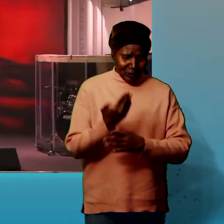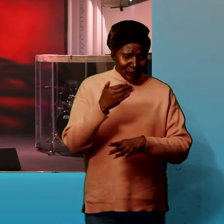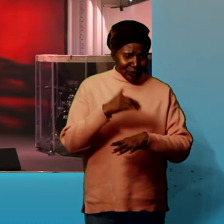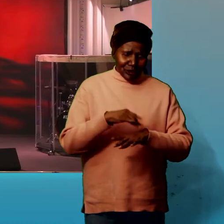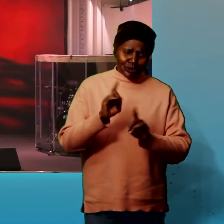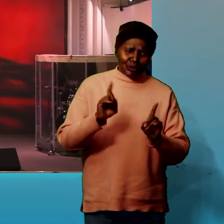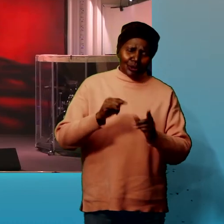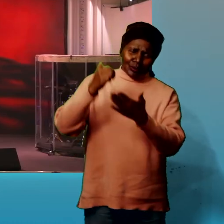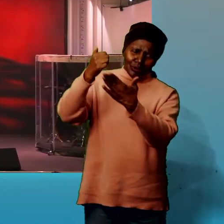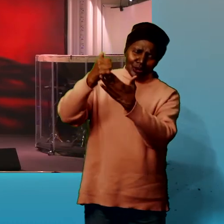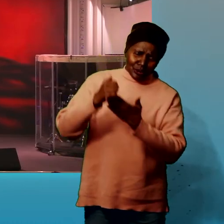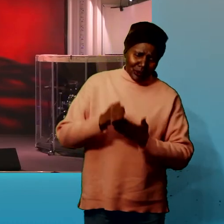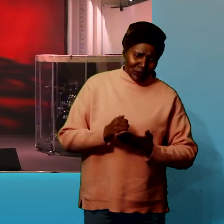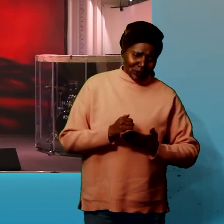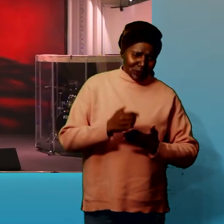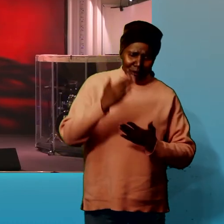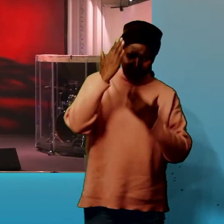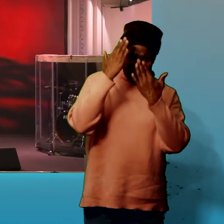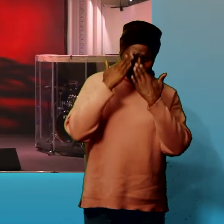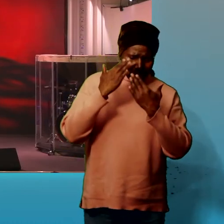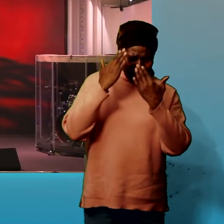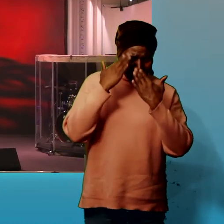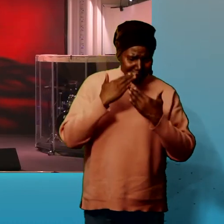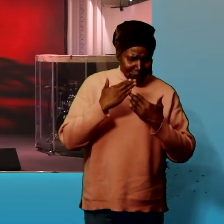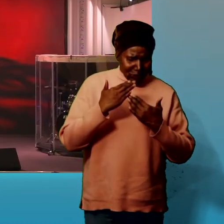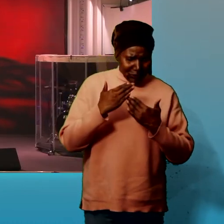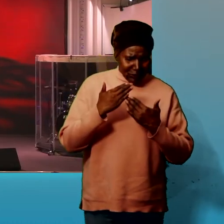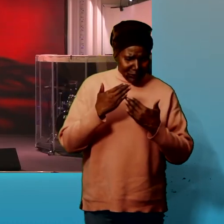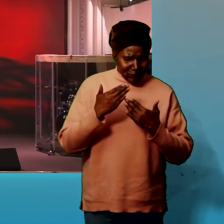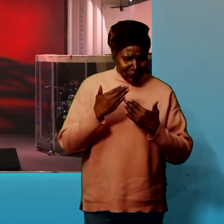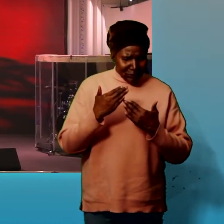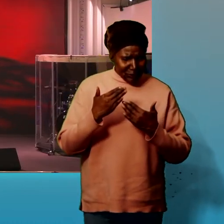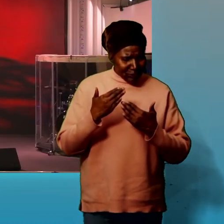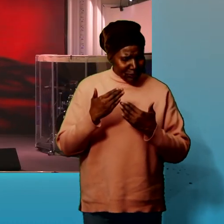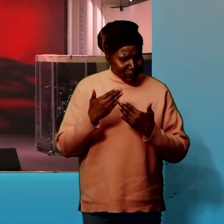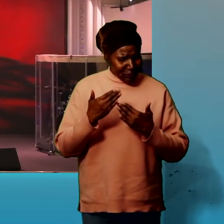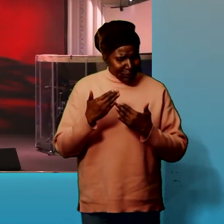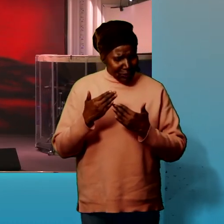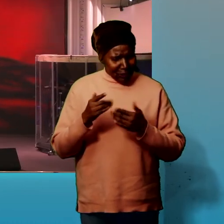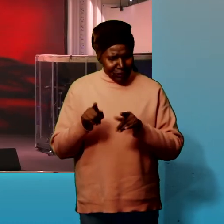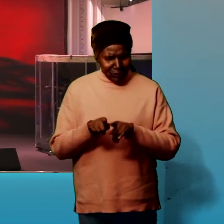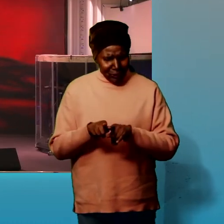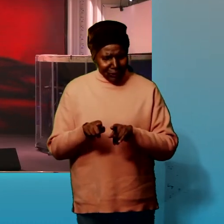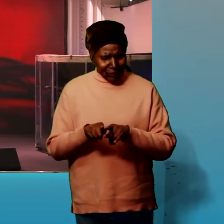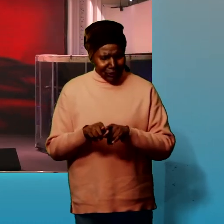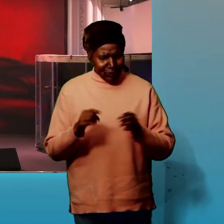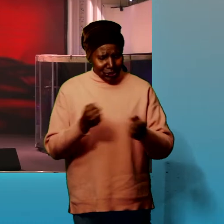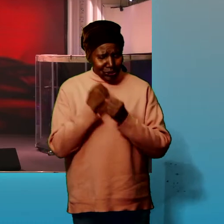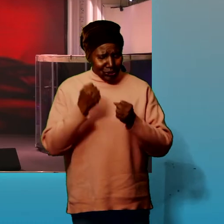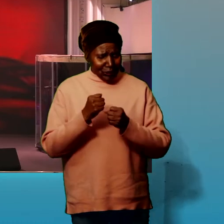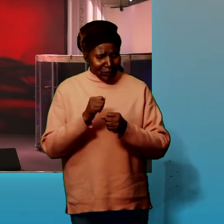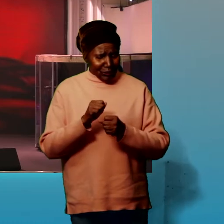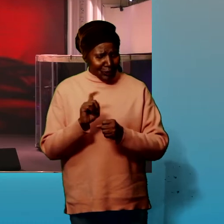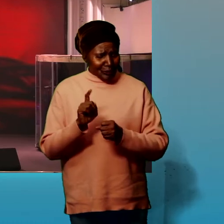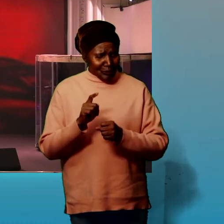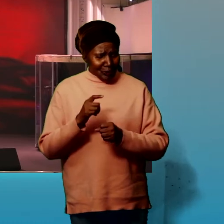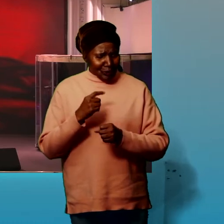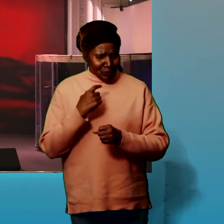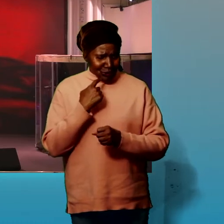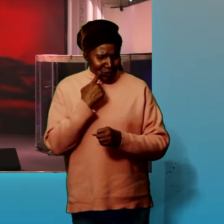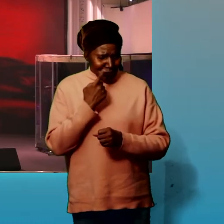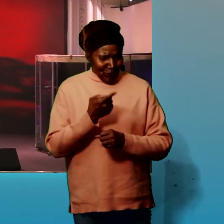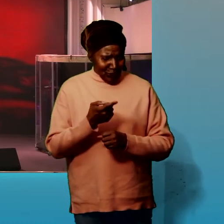grace, mercy, journey for the joy of tomorrow and all that it offers us.